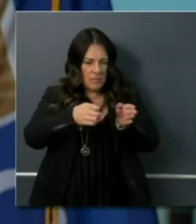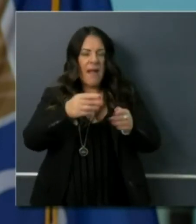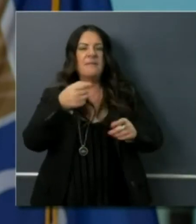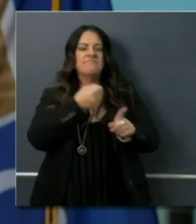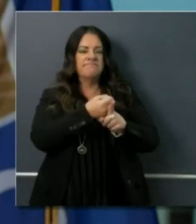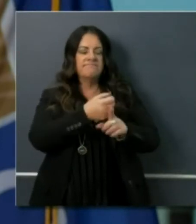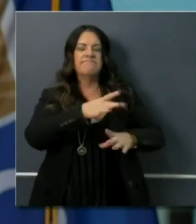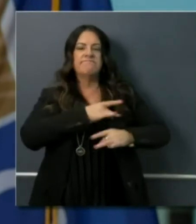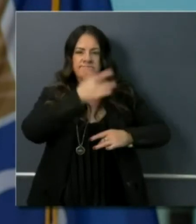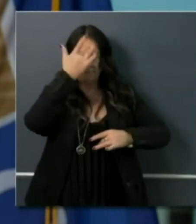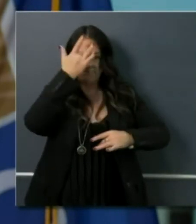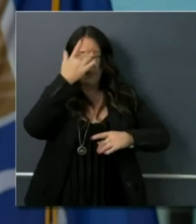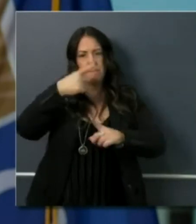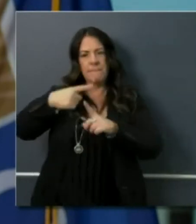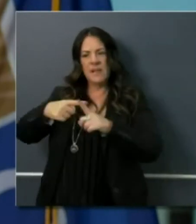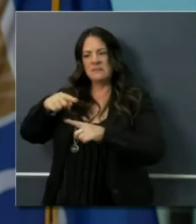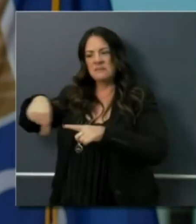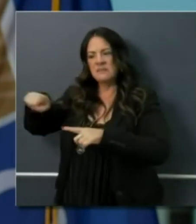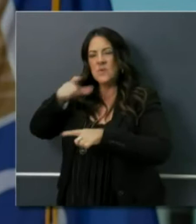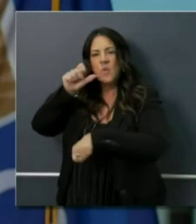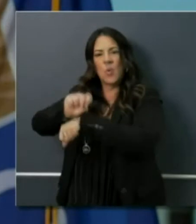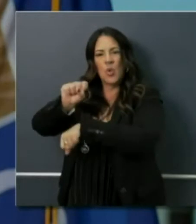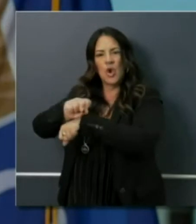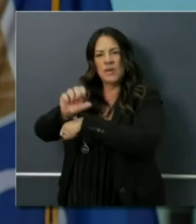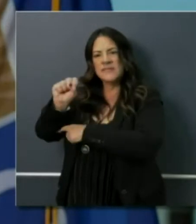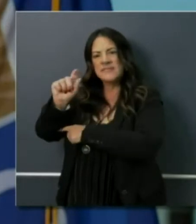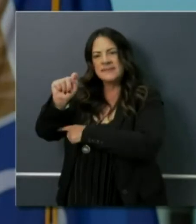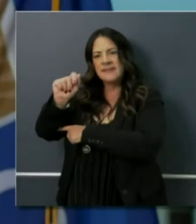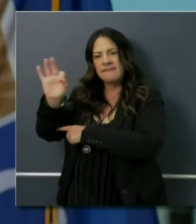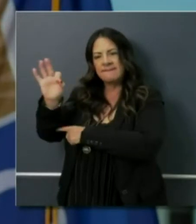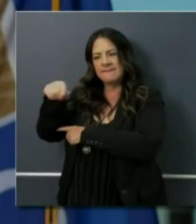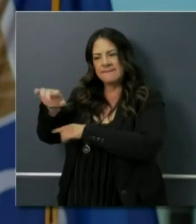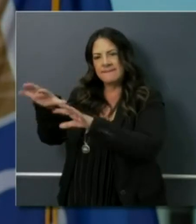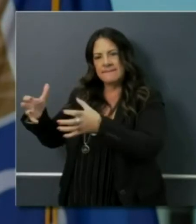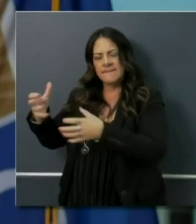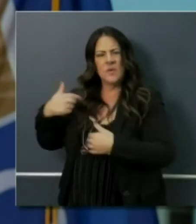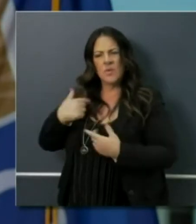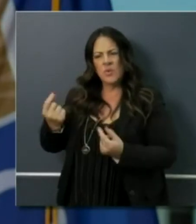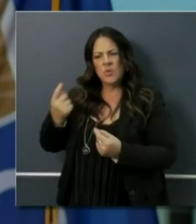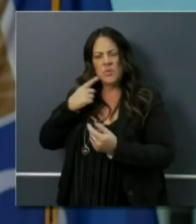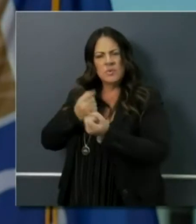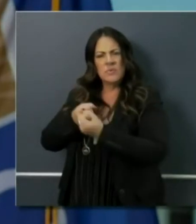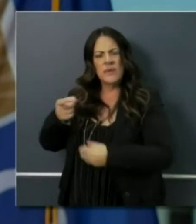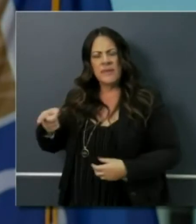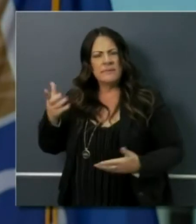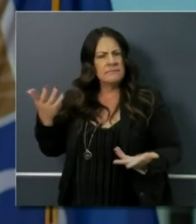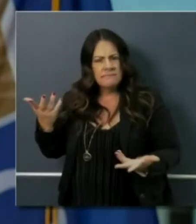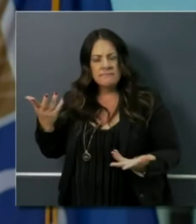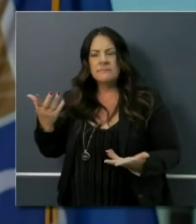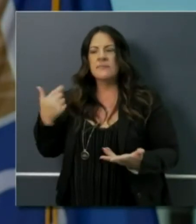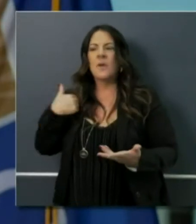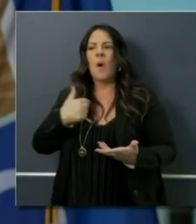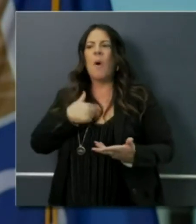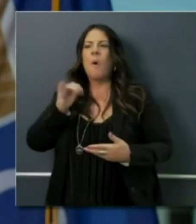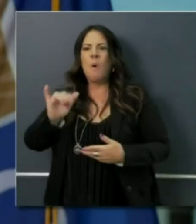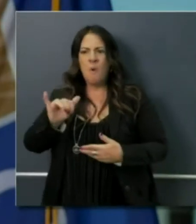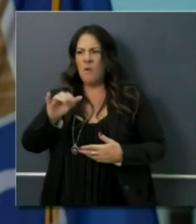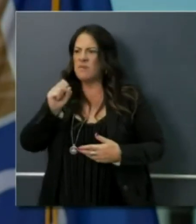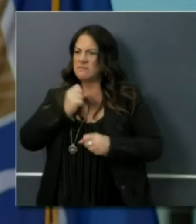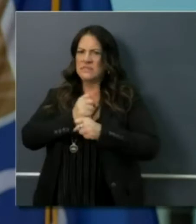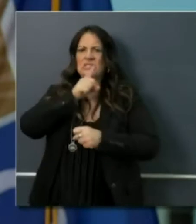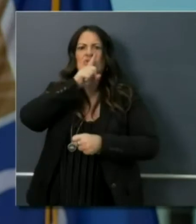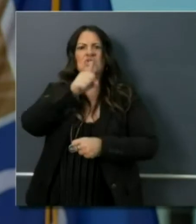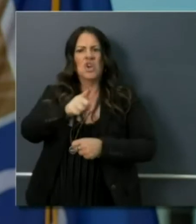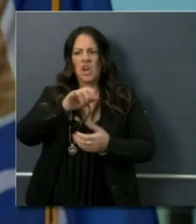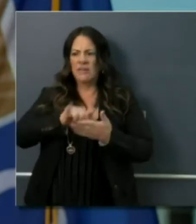want folks to know what we're doing for our staff. We are doing more as it relates to accommodations. We